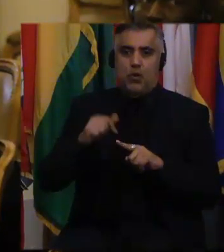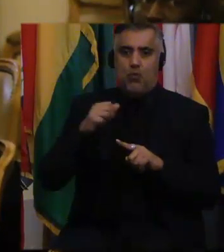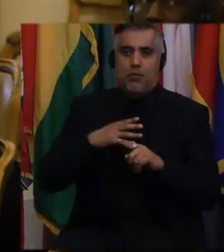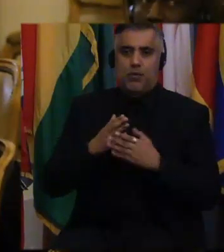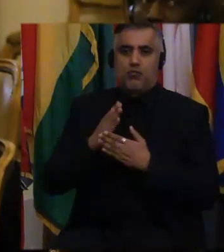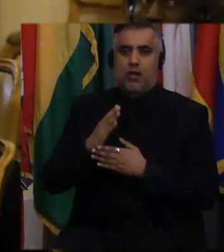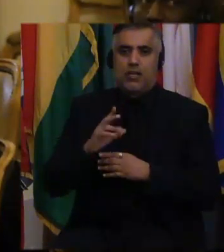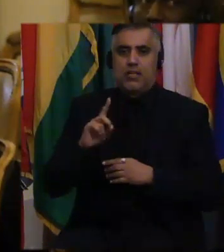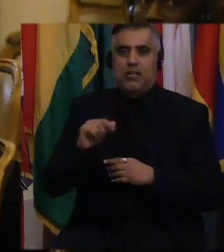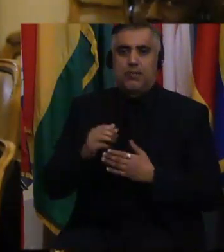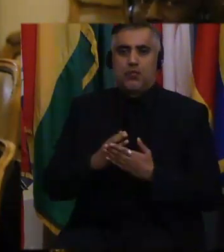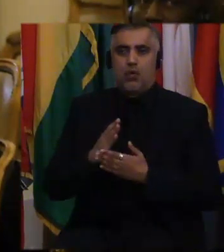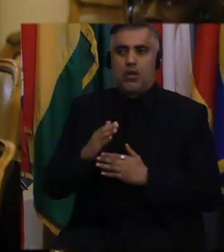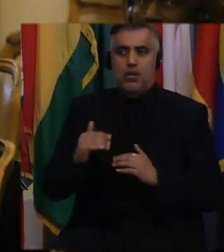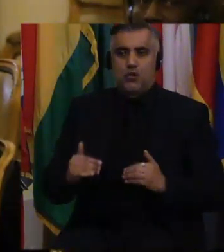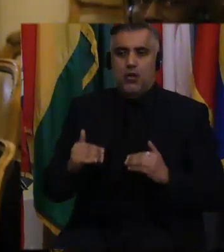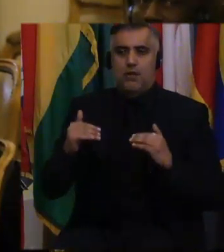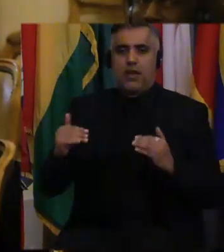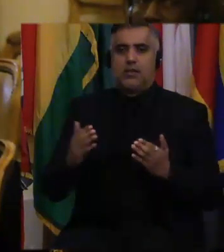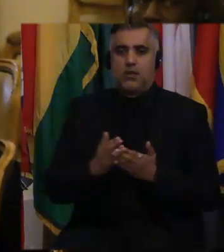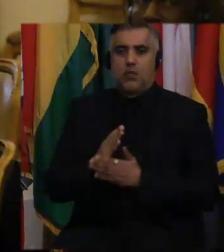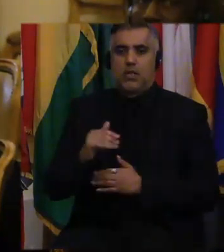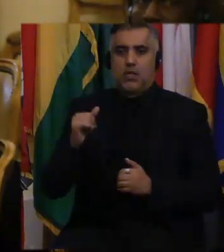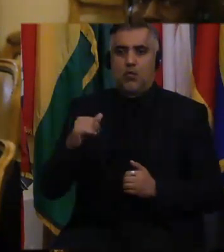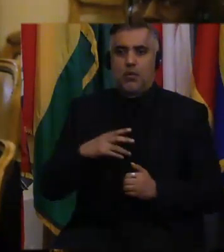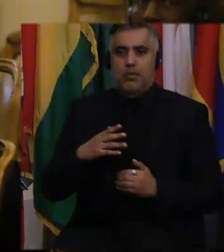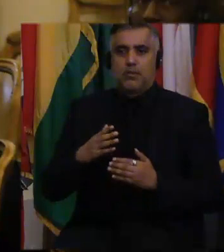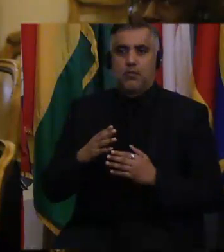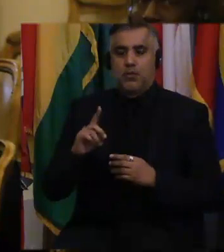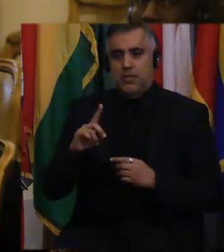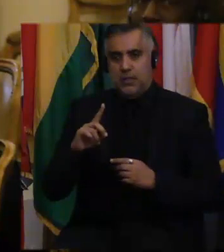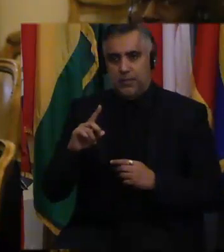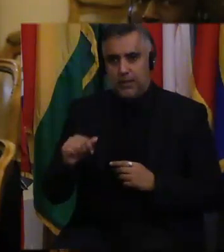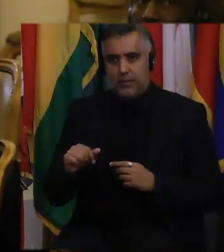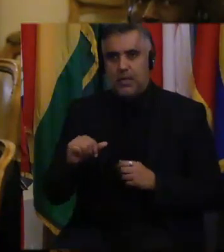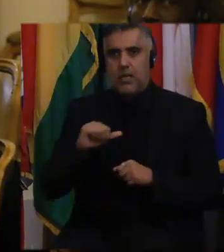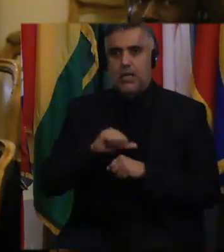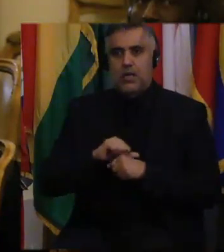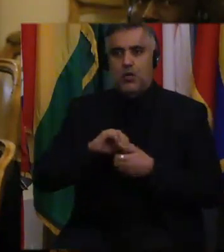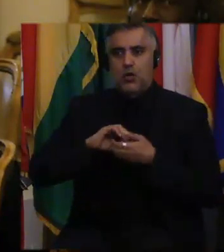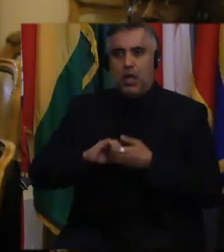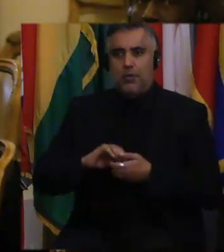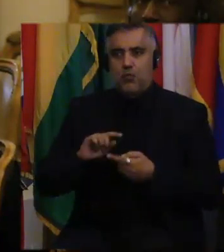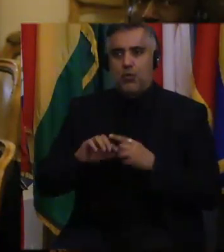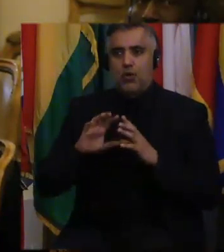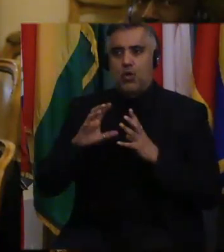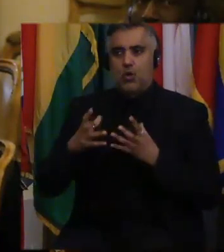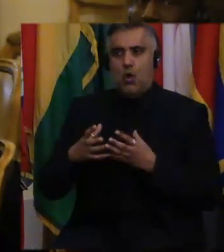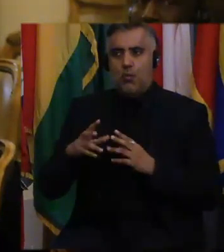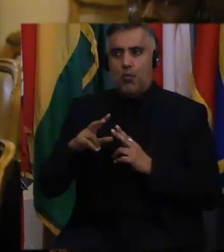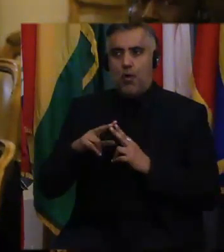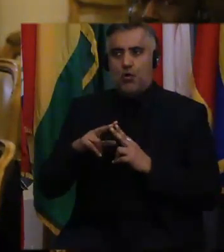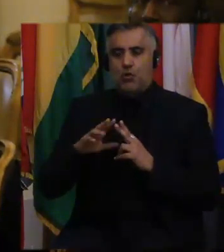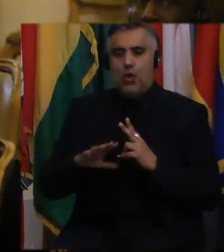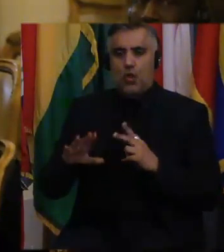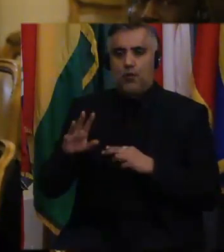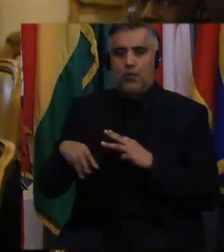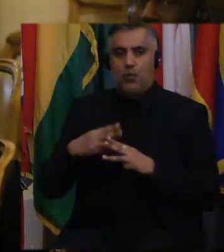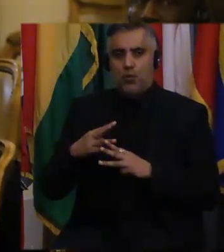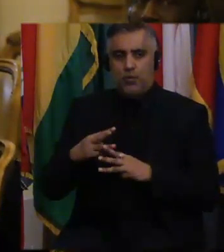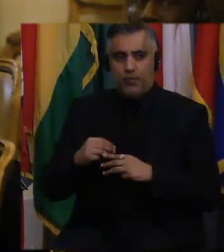disability rights to advance the rights of women and girls with disabilities in collaboration with global partners around the